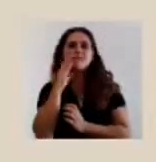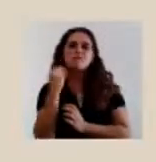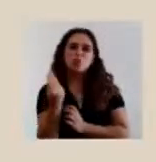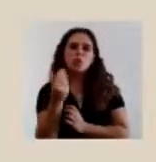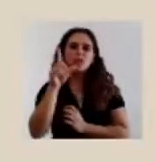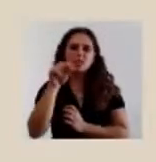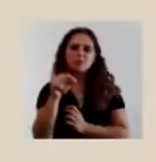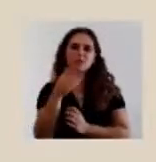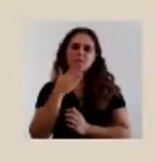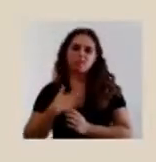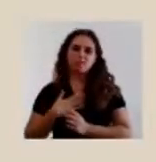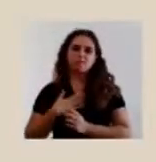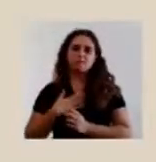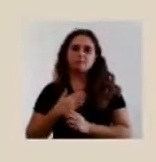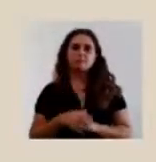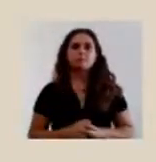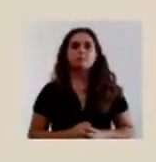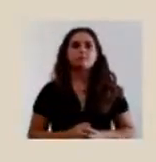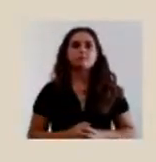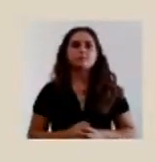bring about.